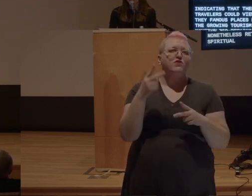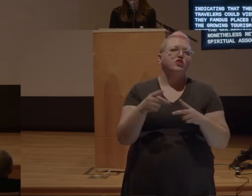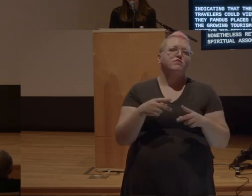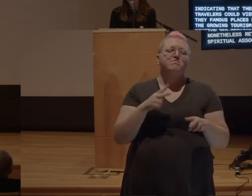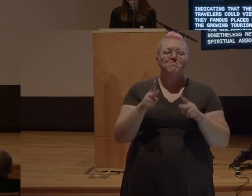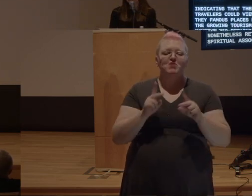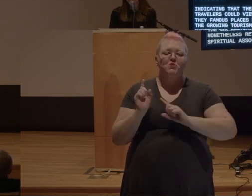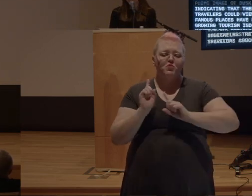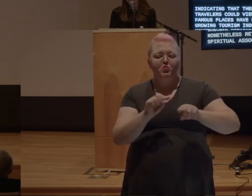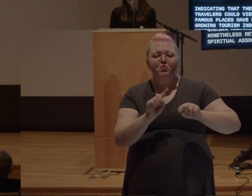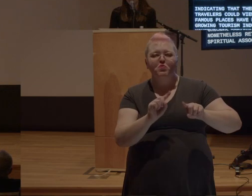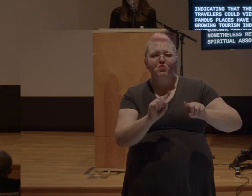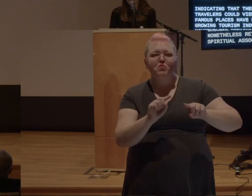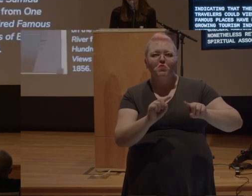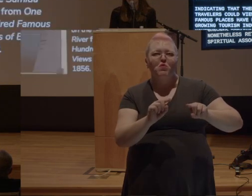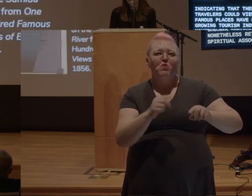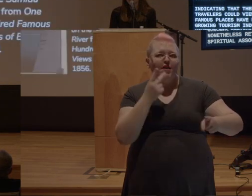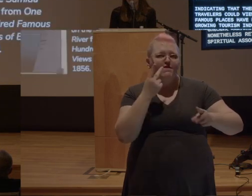associations.